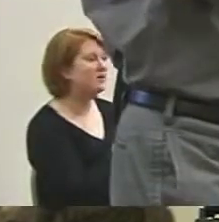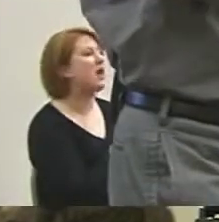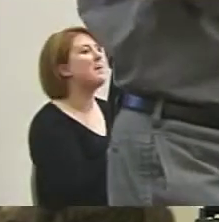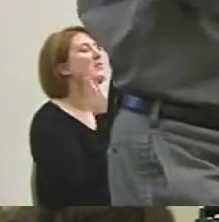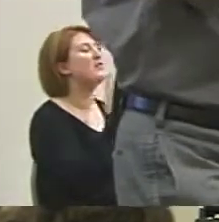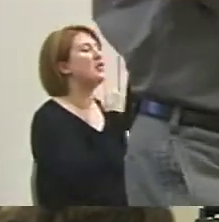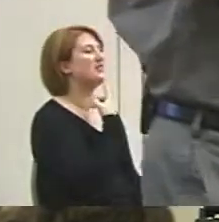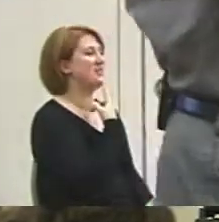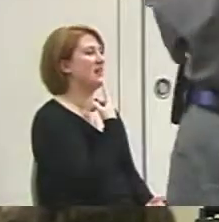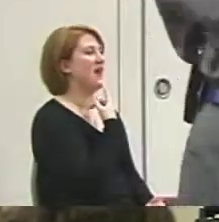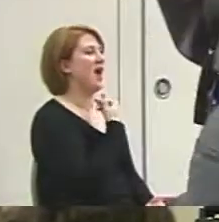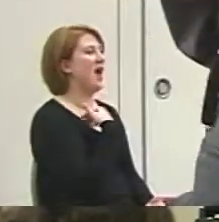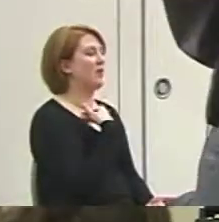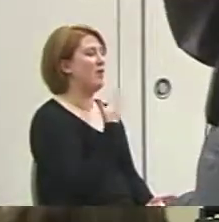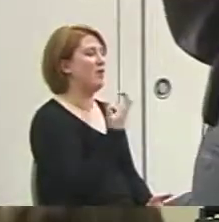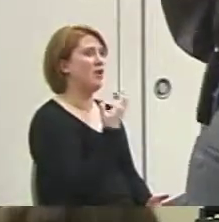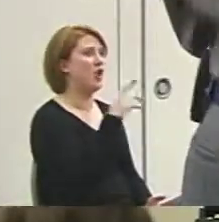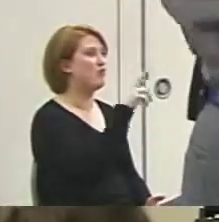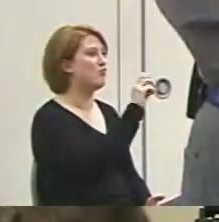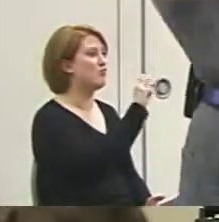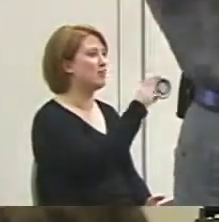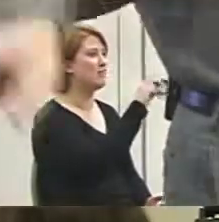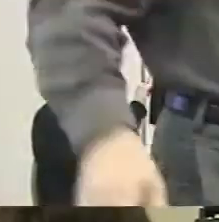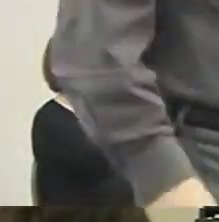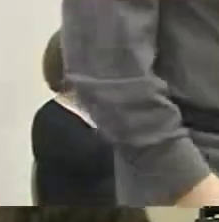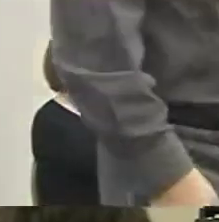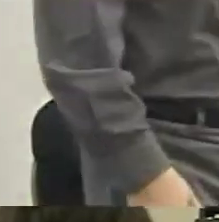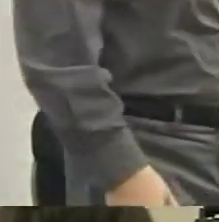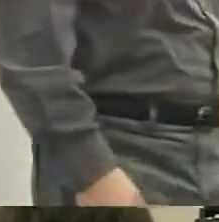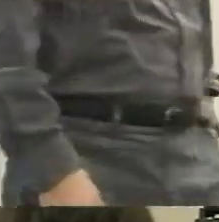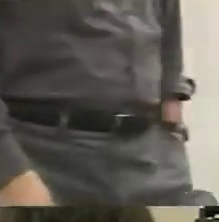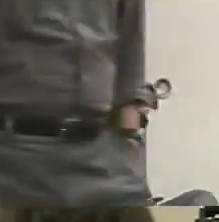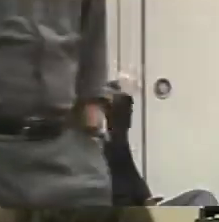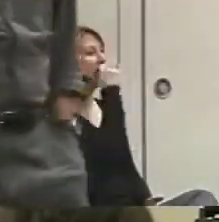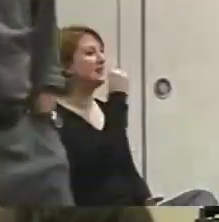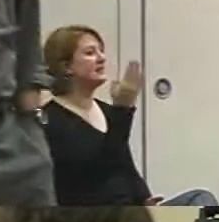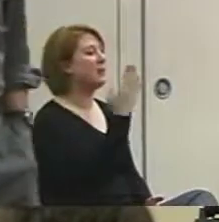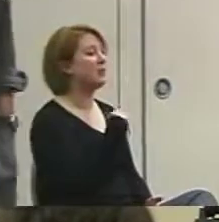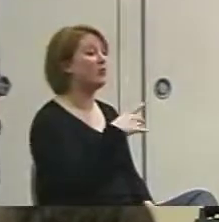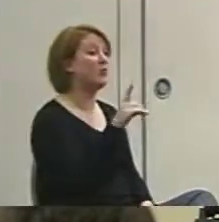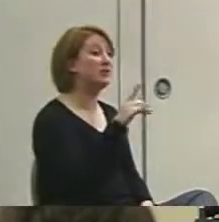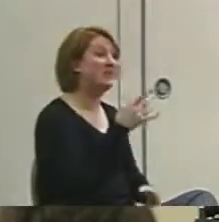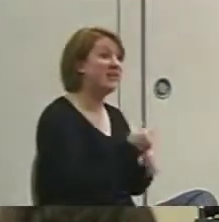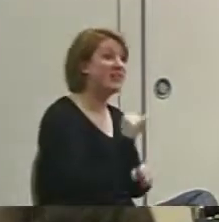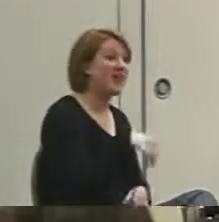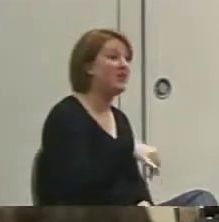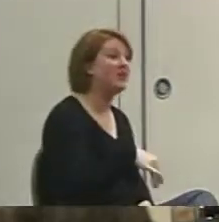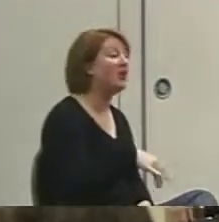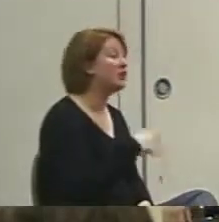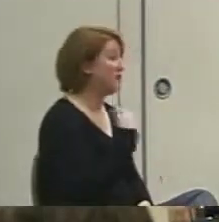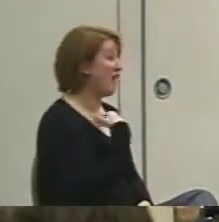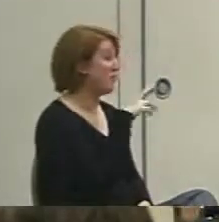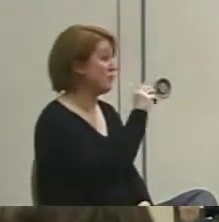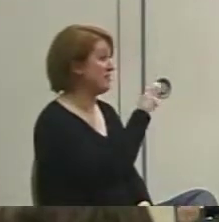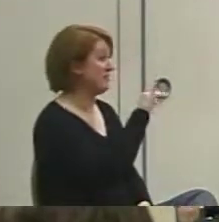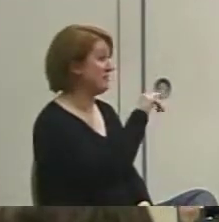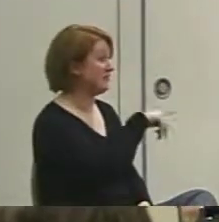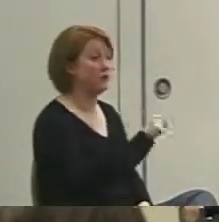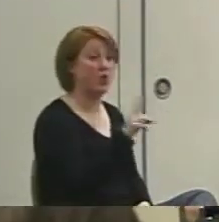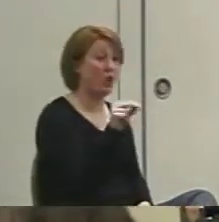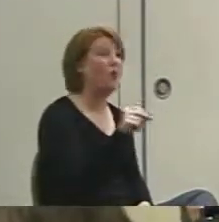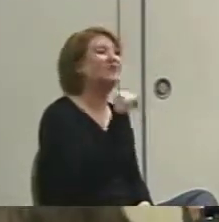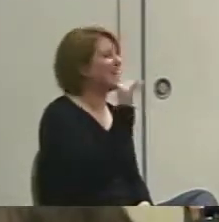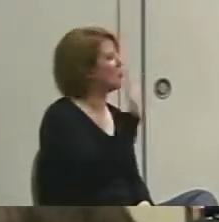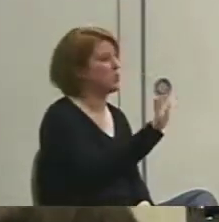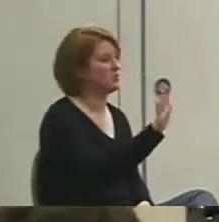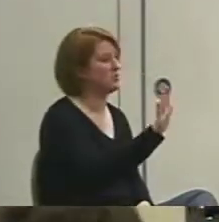want a receipt. And I mean, literally, when I worked in residential, kids come back with these things. Where'd you get that? Oh, you have a receipt? Then it's not yours.